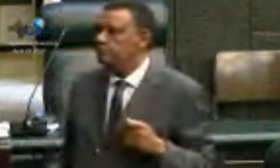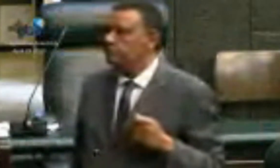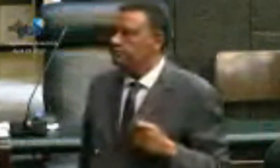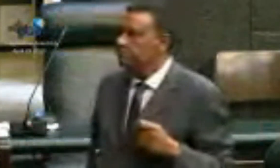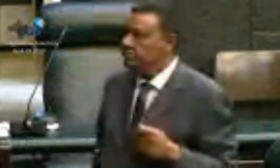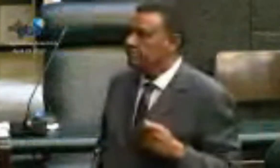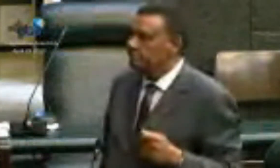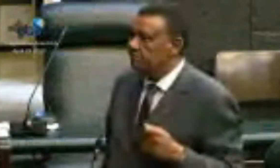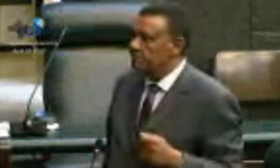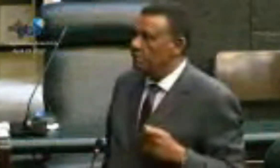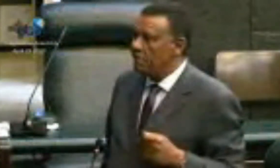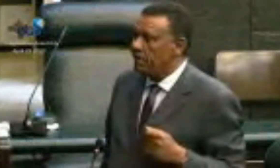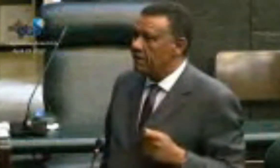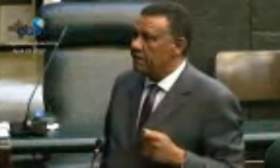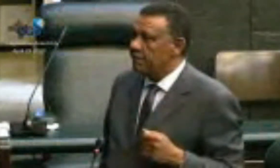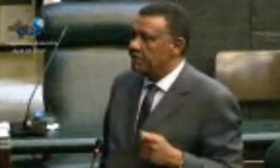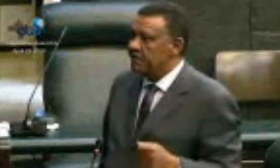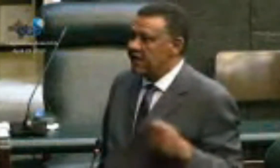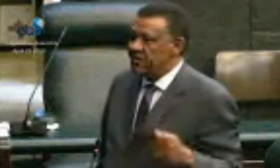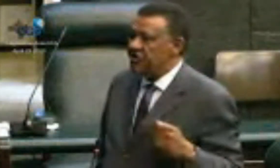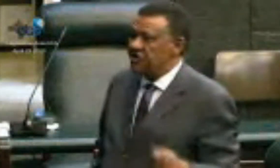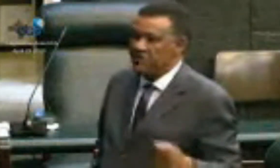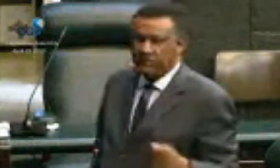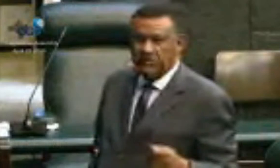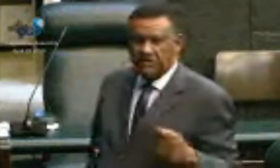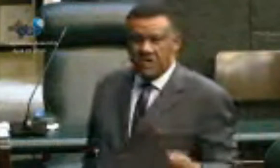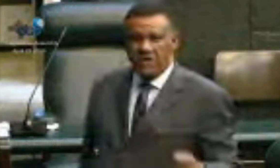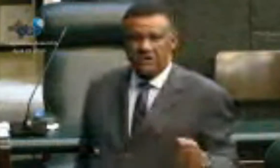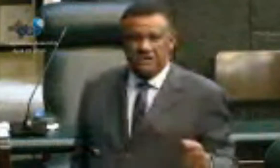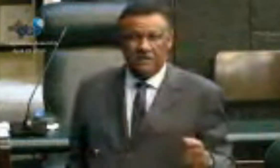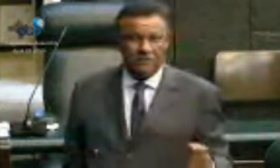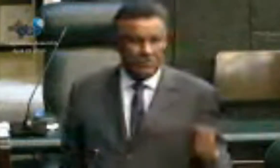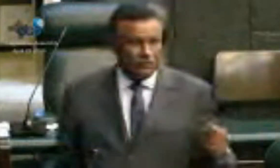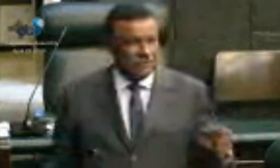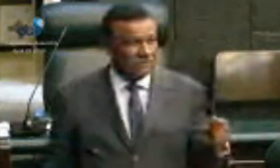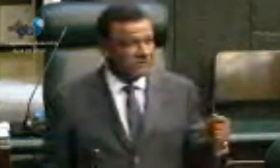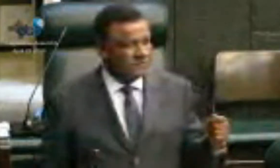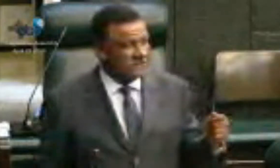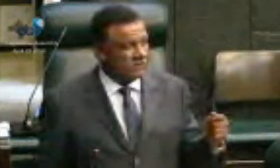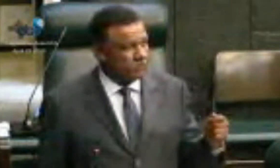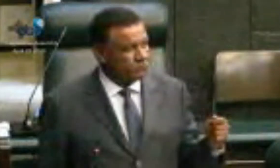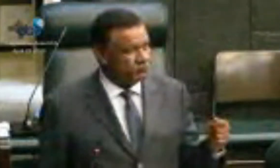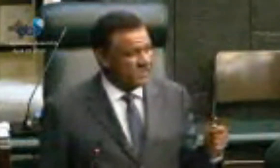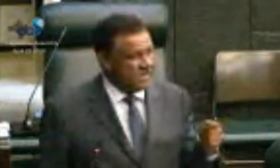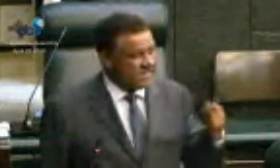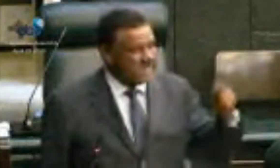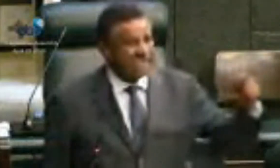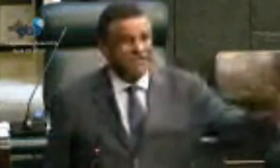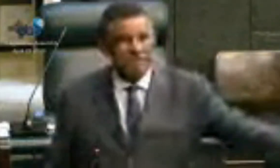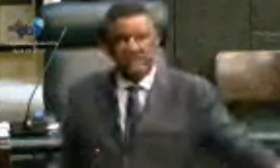that initiative to start about this, bringing tests into this country,